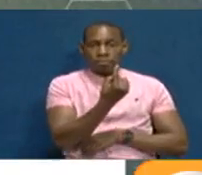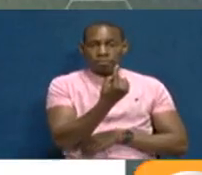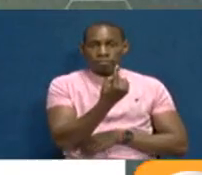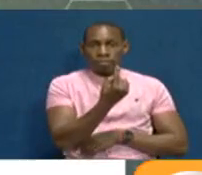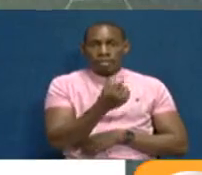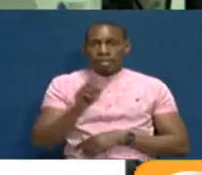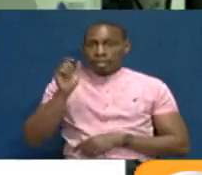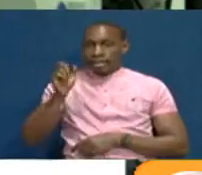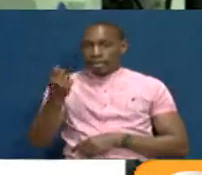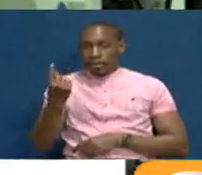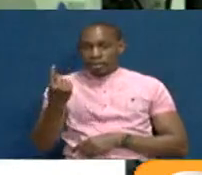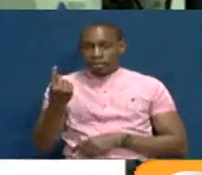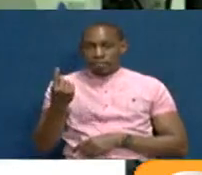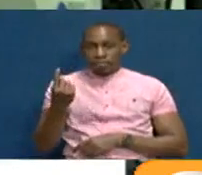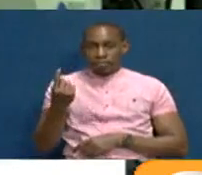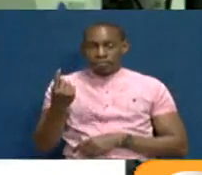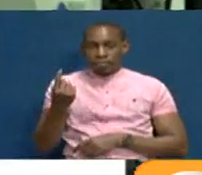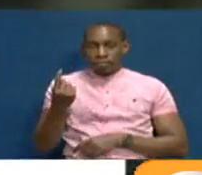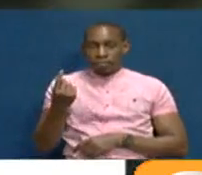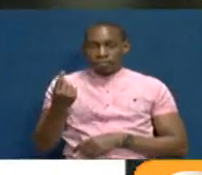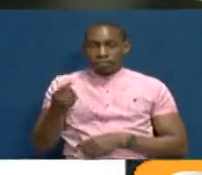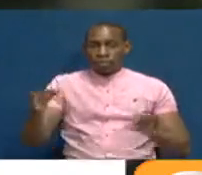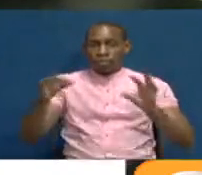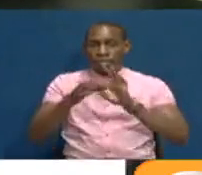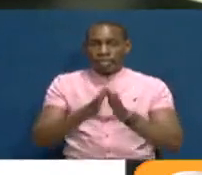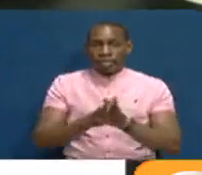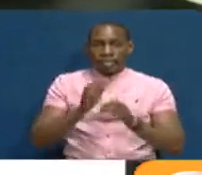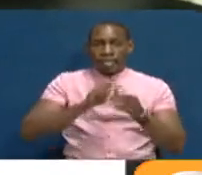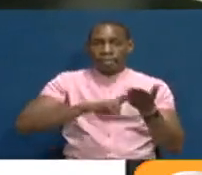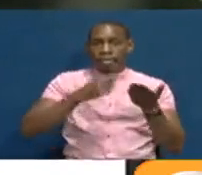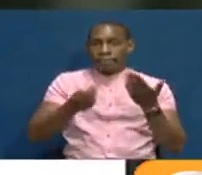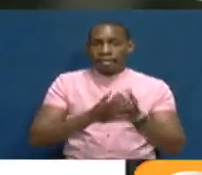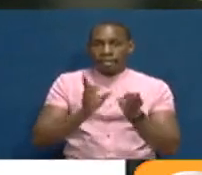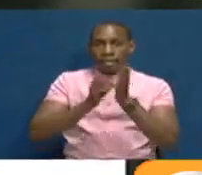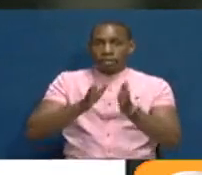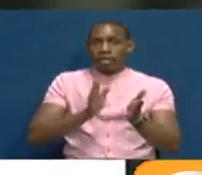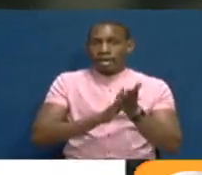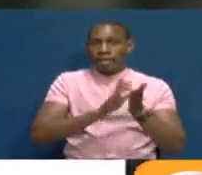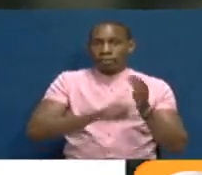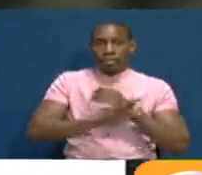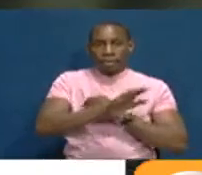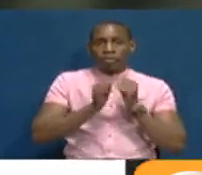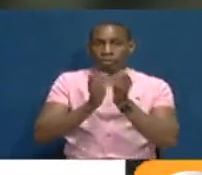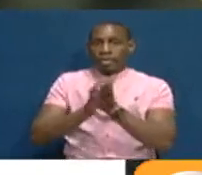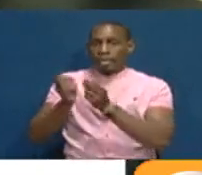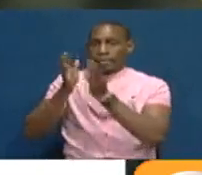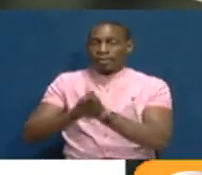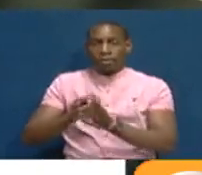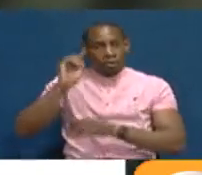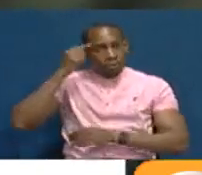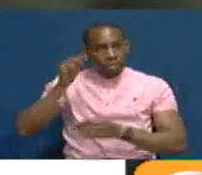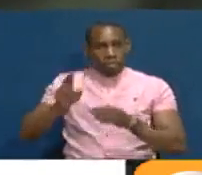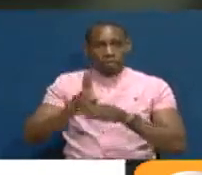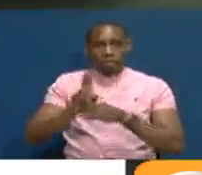and one egg and inject. If this fails, your doctor might suggest that you and your partner consider using